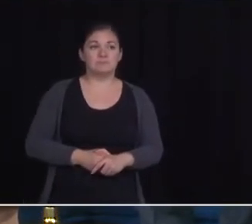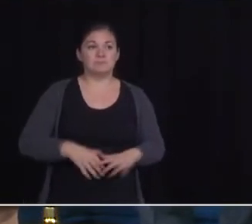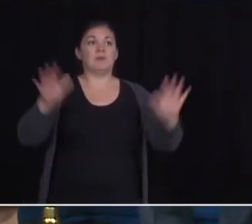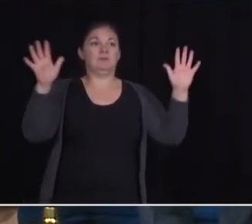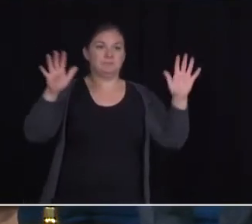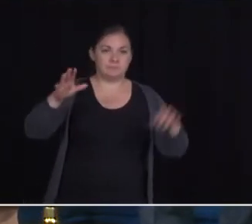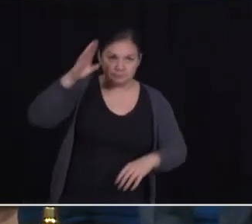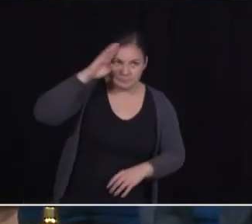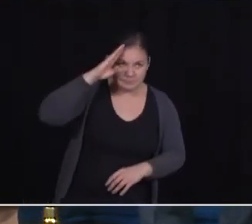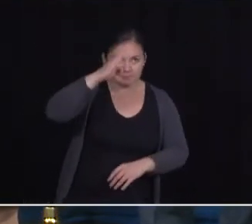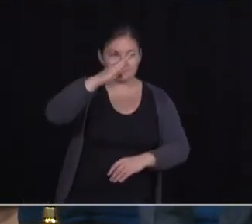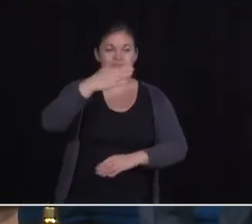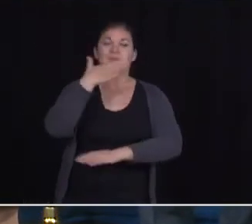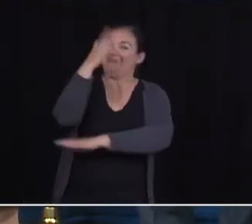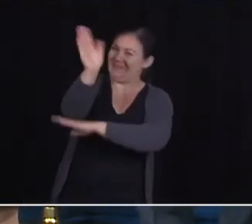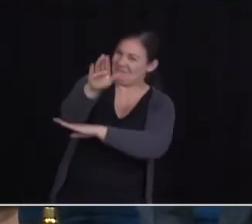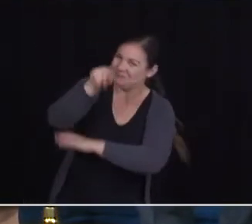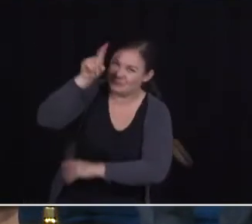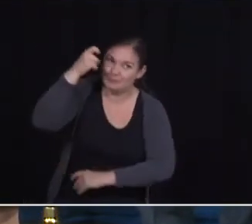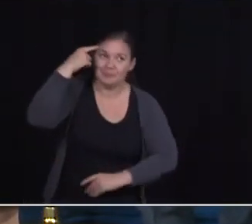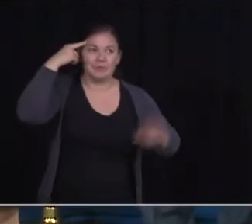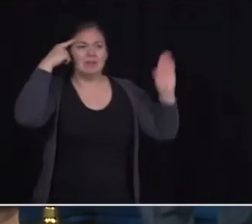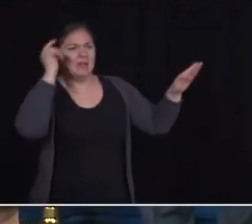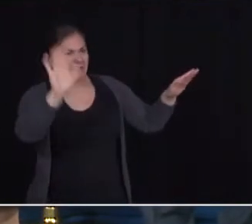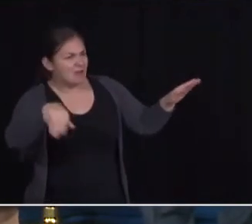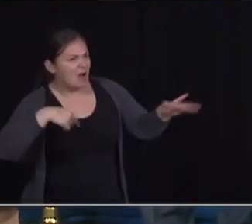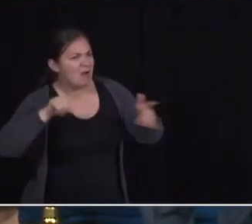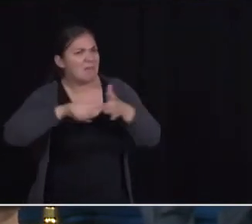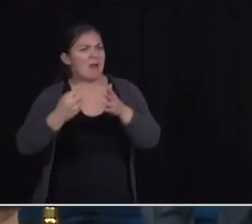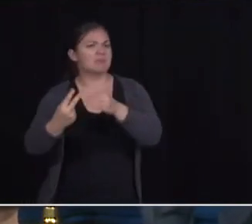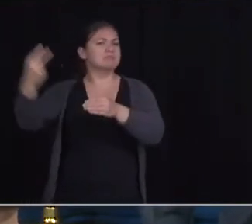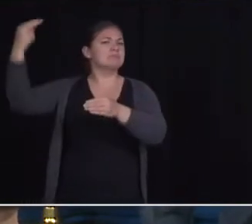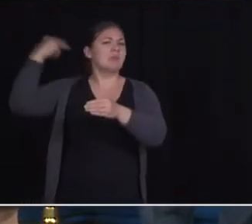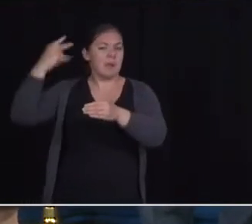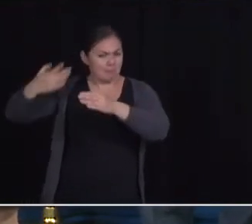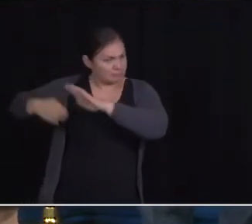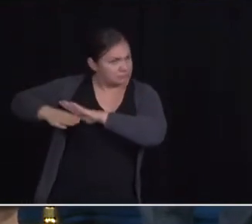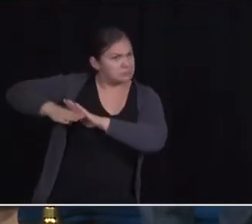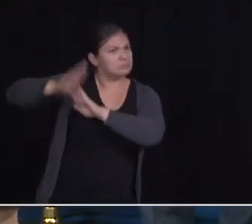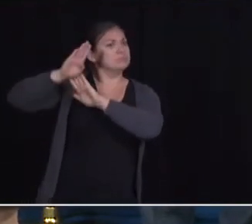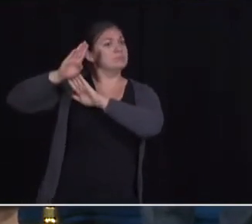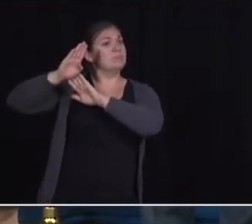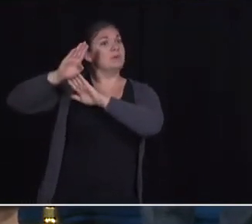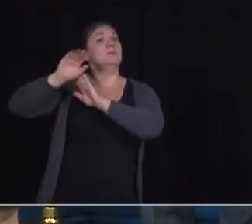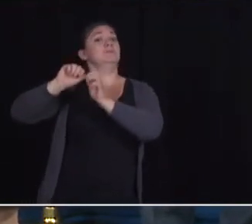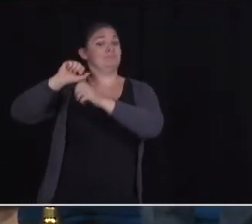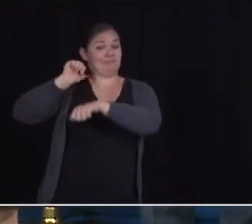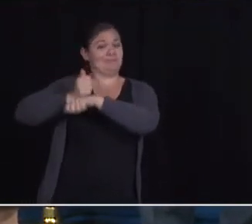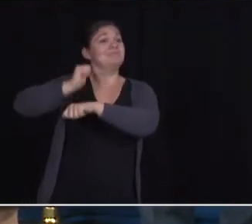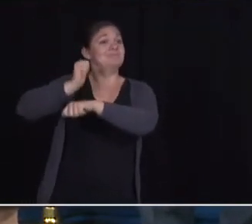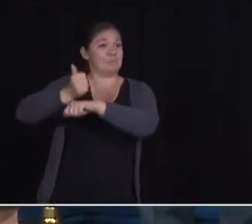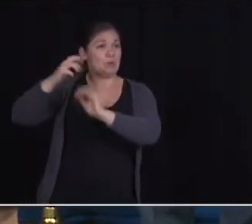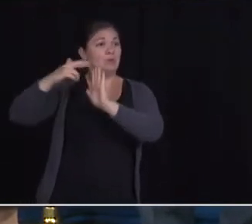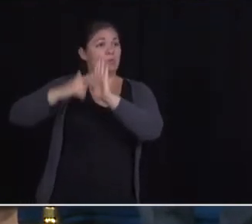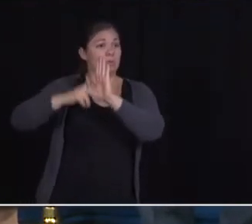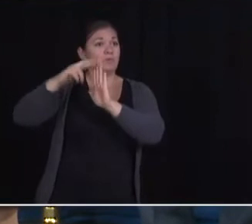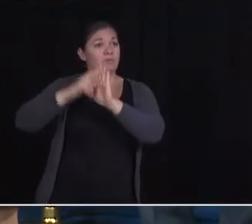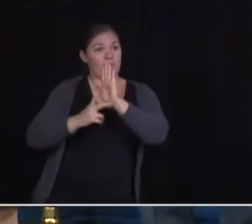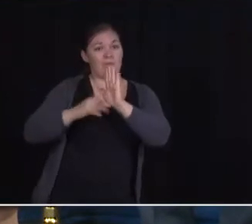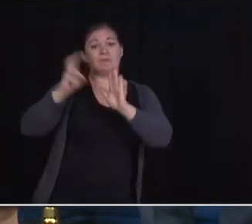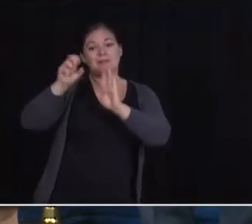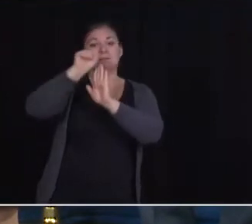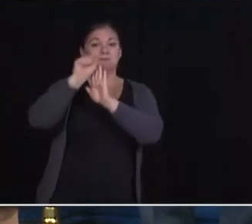Premier. During the first wave, many of the measures were only possible under a state of emergency. You ended that state of emergency over the summer and transferred